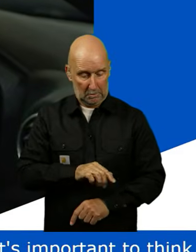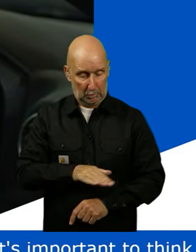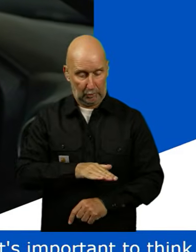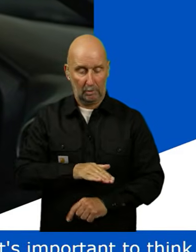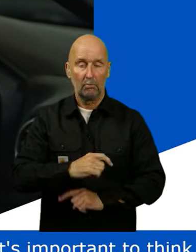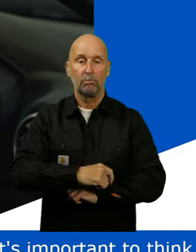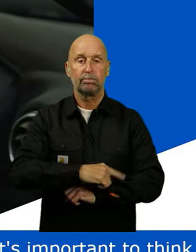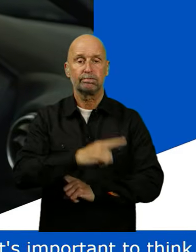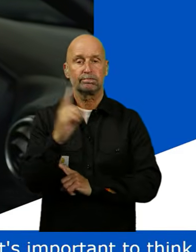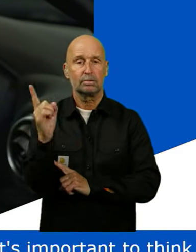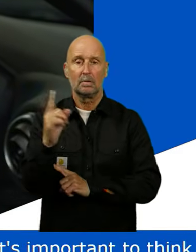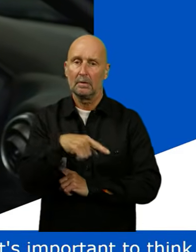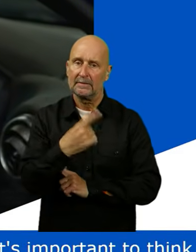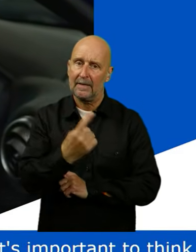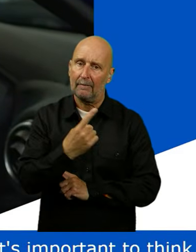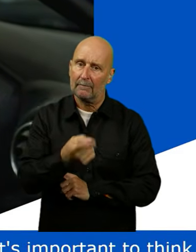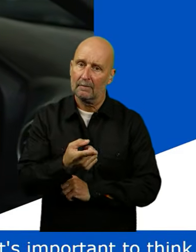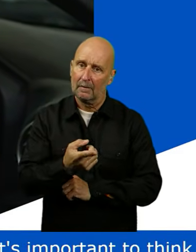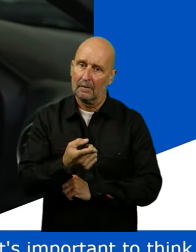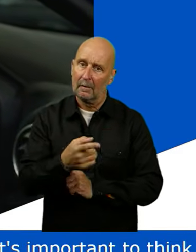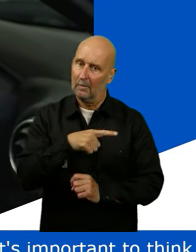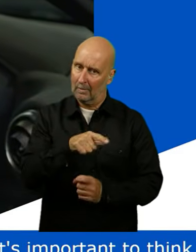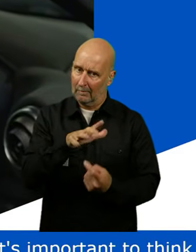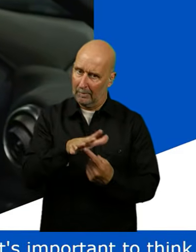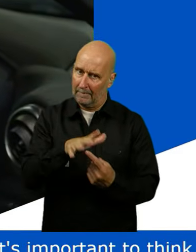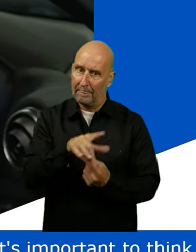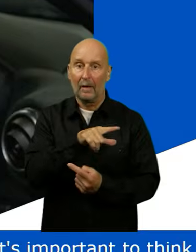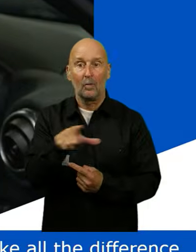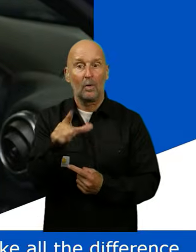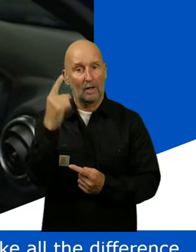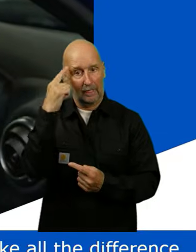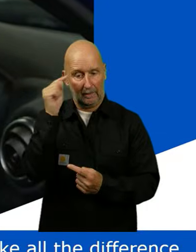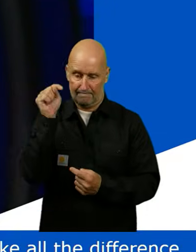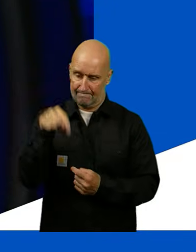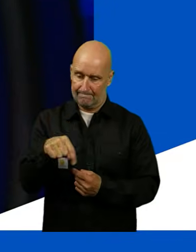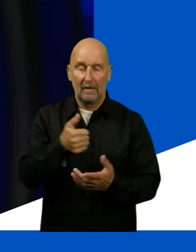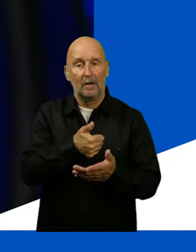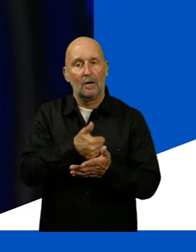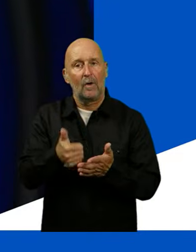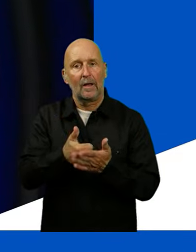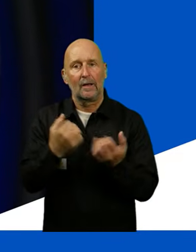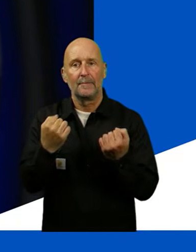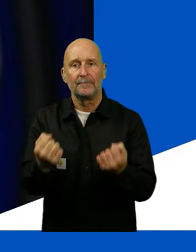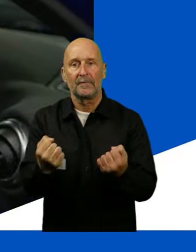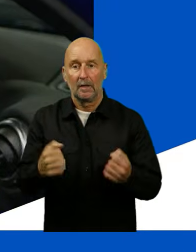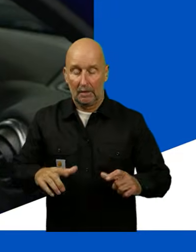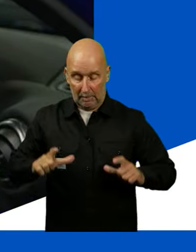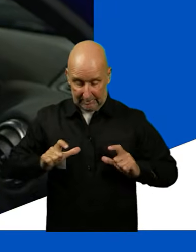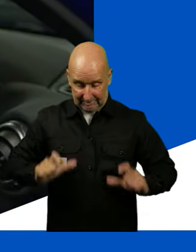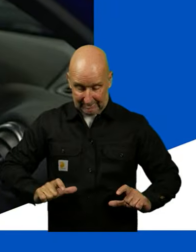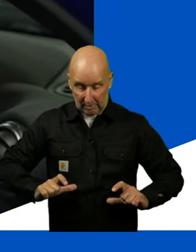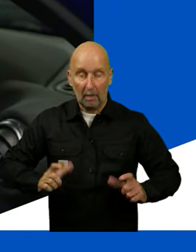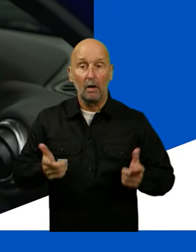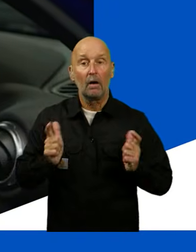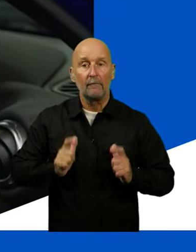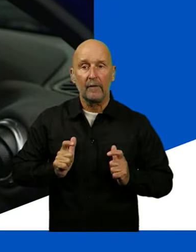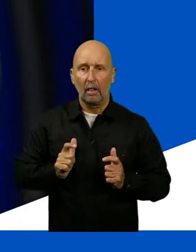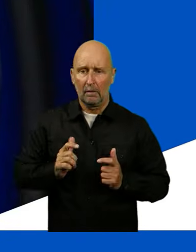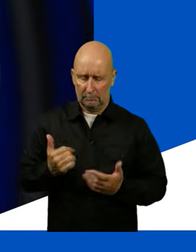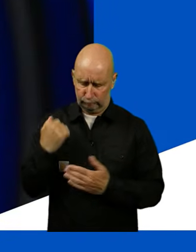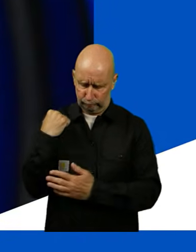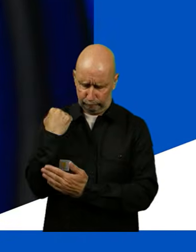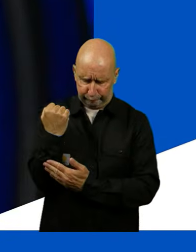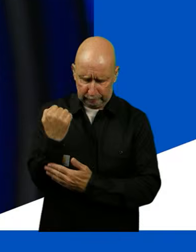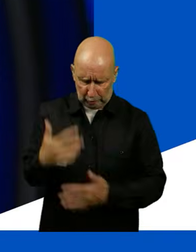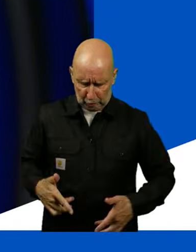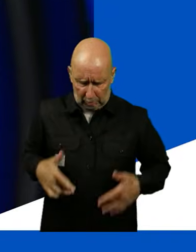So comfort is really important, especially if you're using your car regularly. How do the seats feel? Do you feel supported?